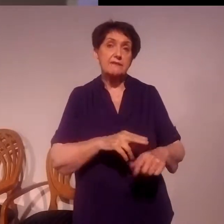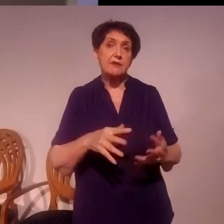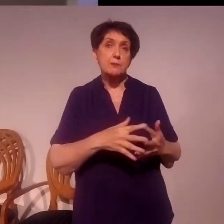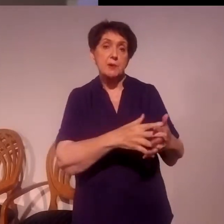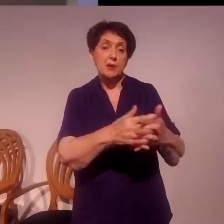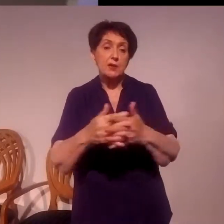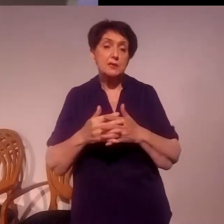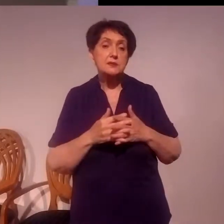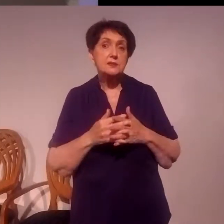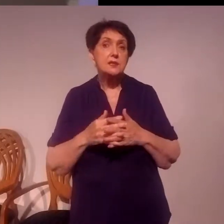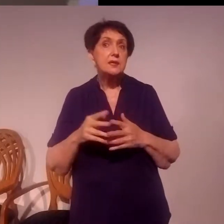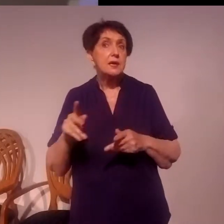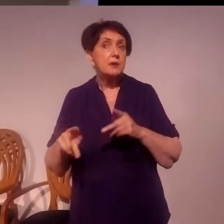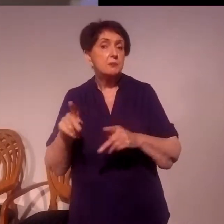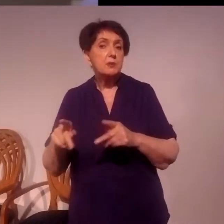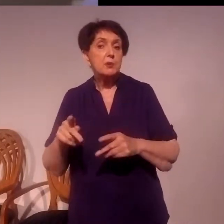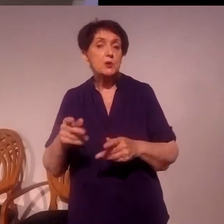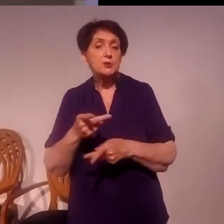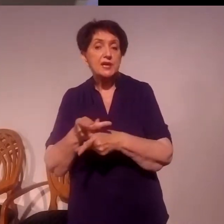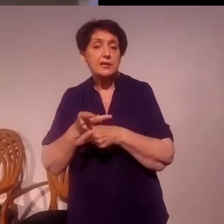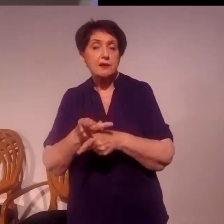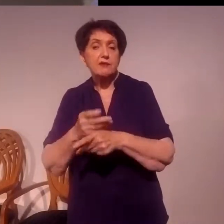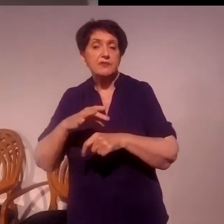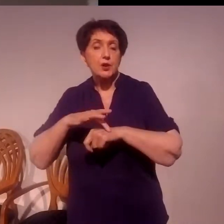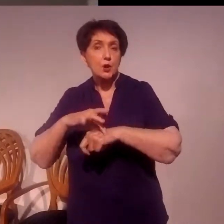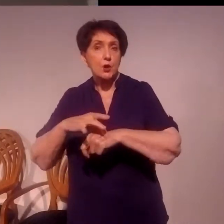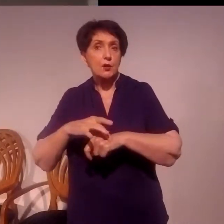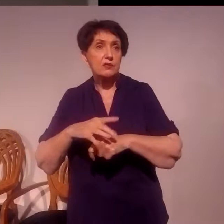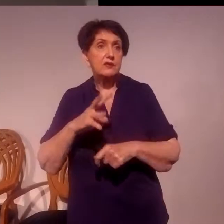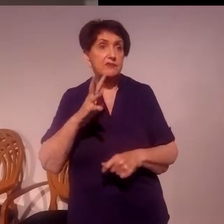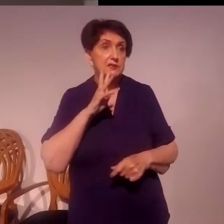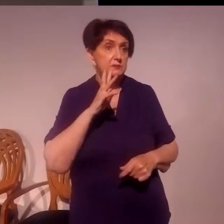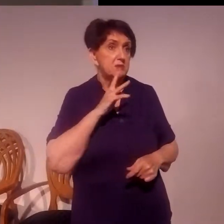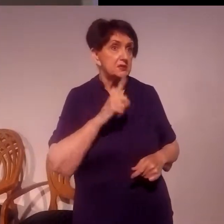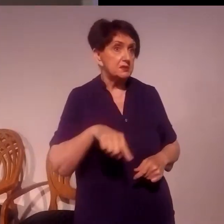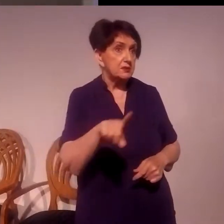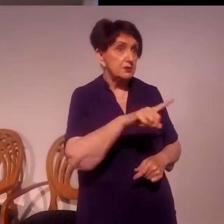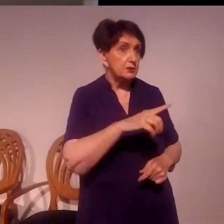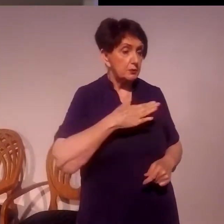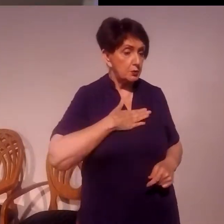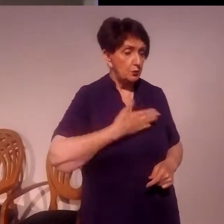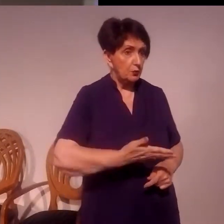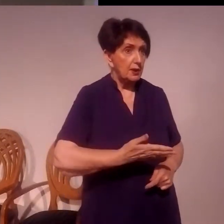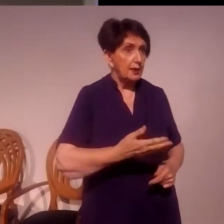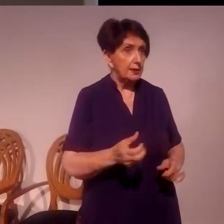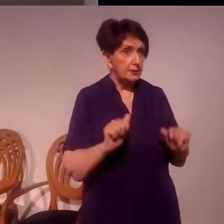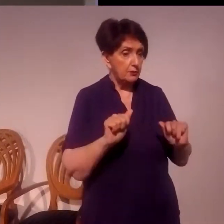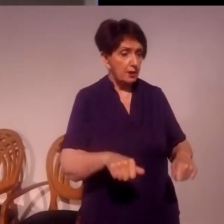Mother Earth. We are high and dry. So if this speaks to you and you're willing and able, I invite